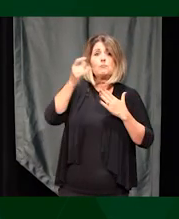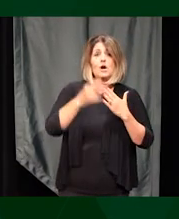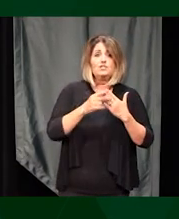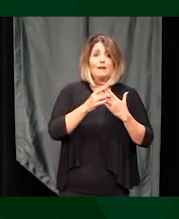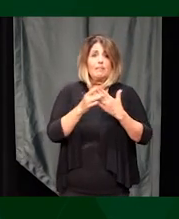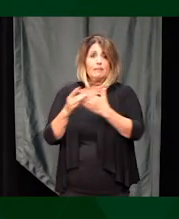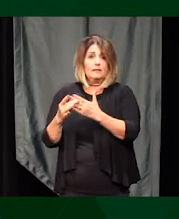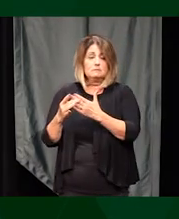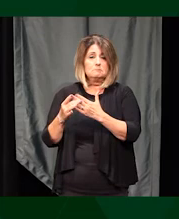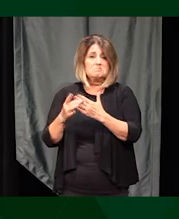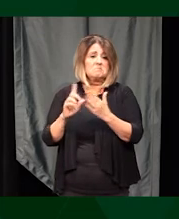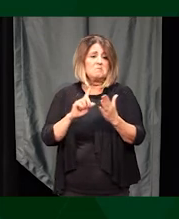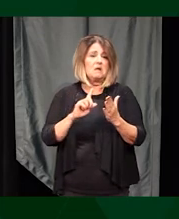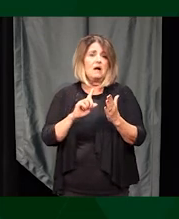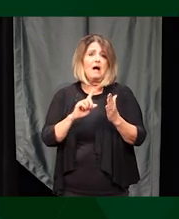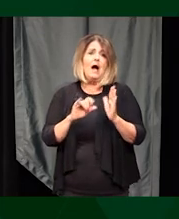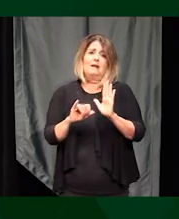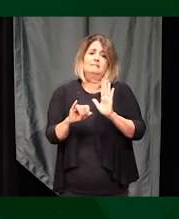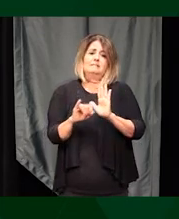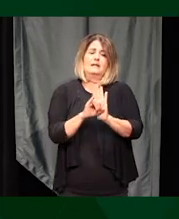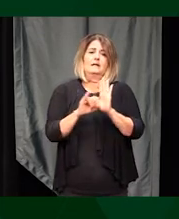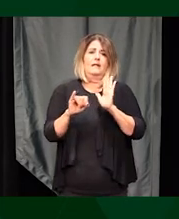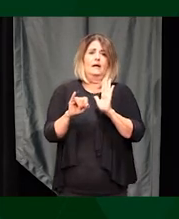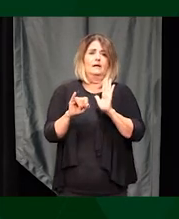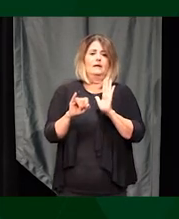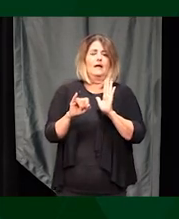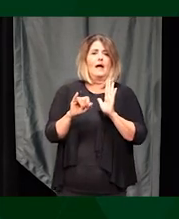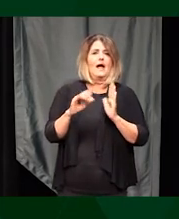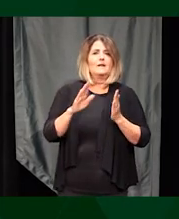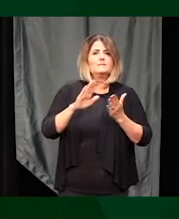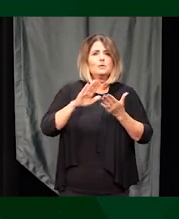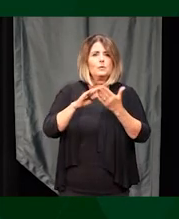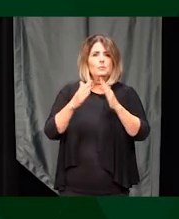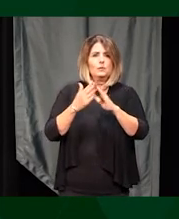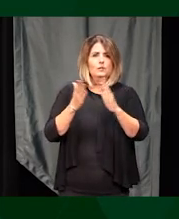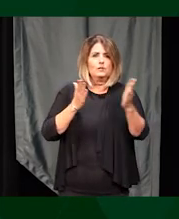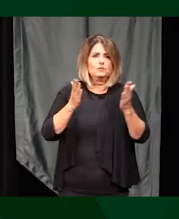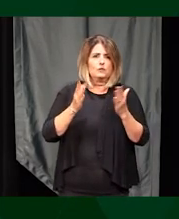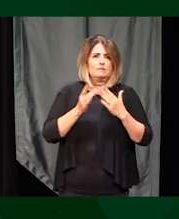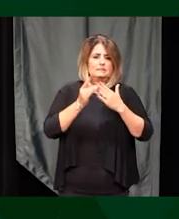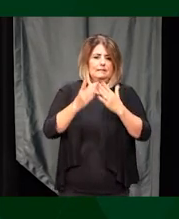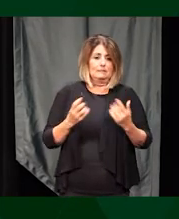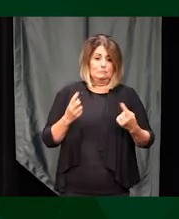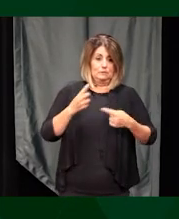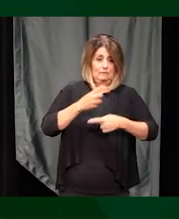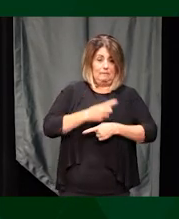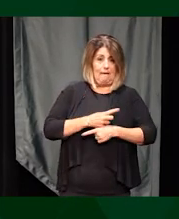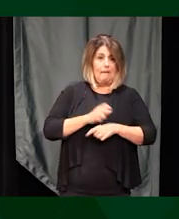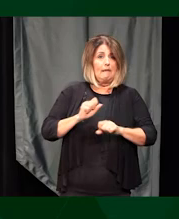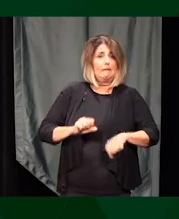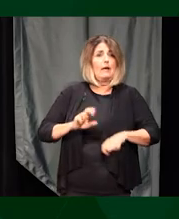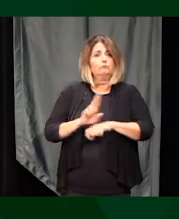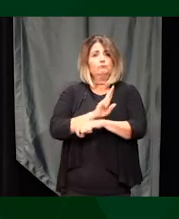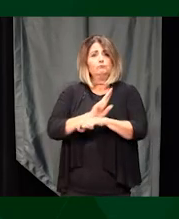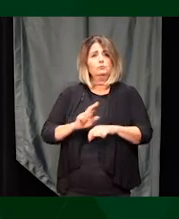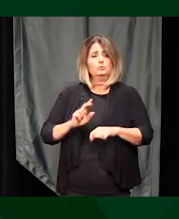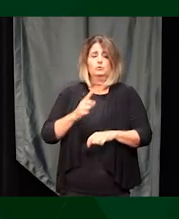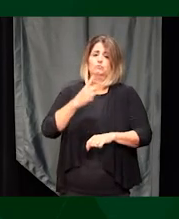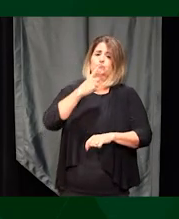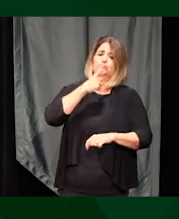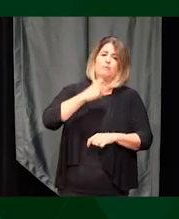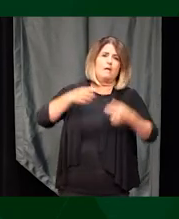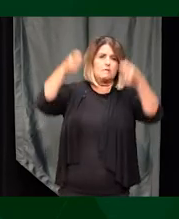leaders are designated as community service leaders. Today, they are entitled to wear